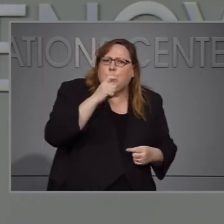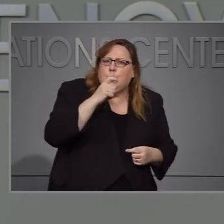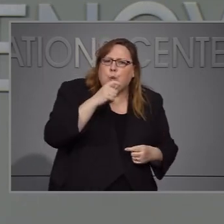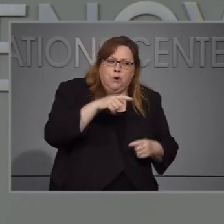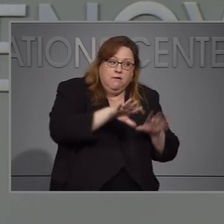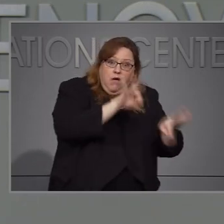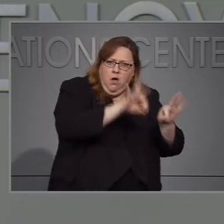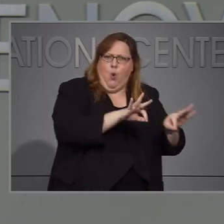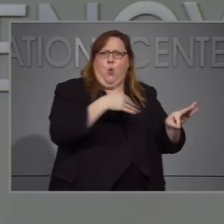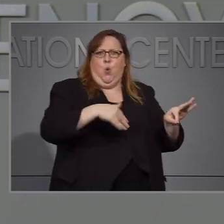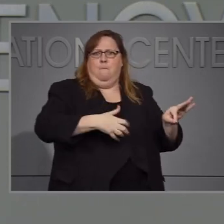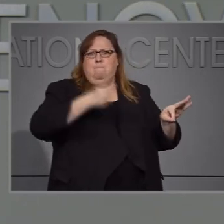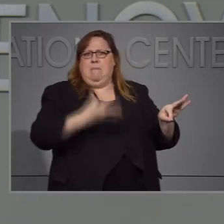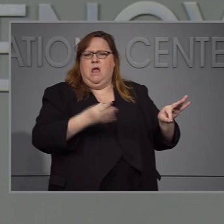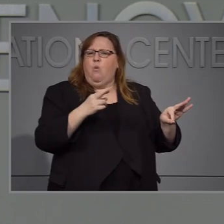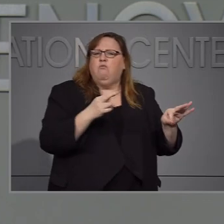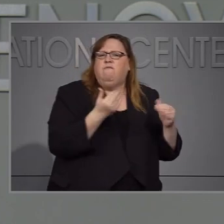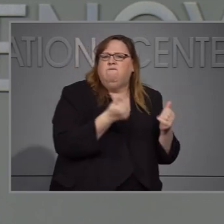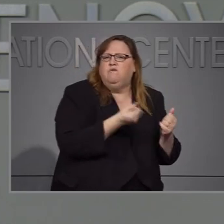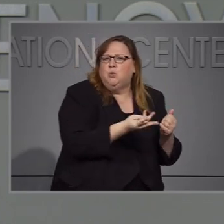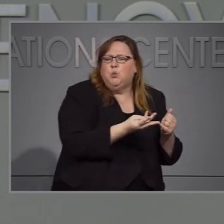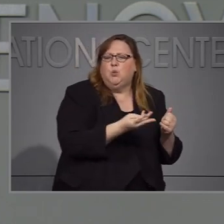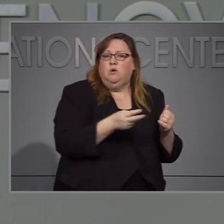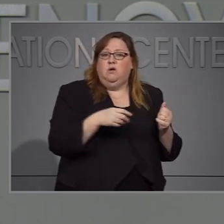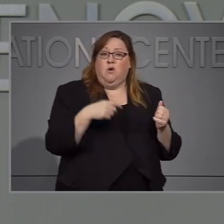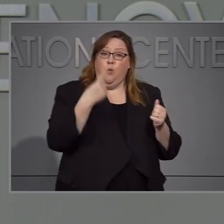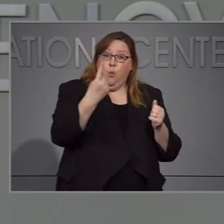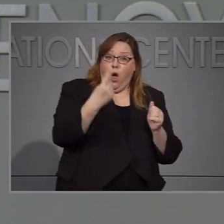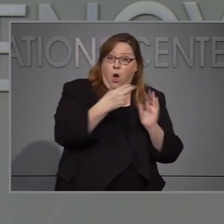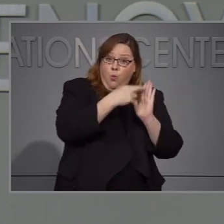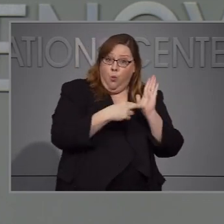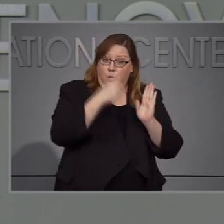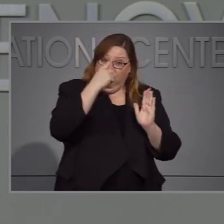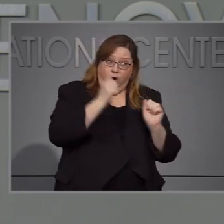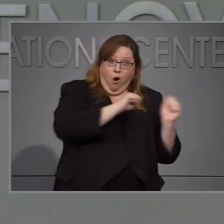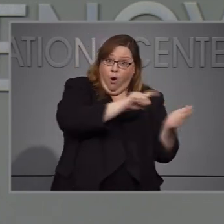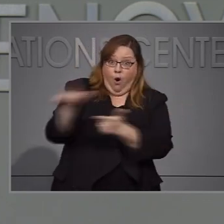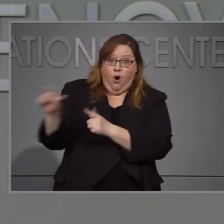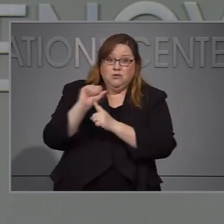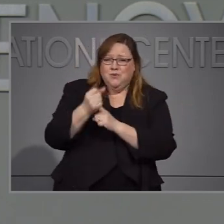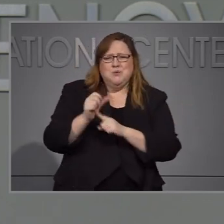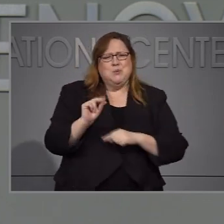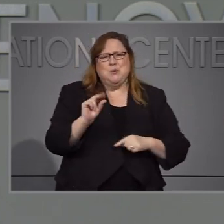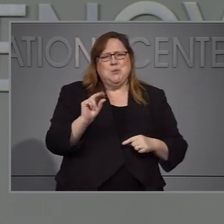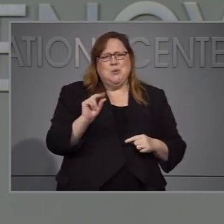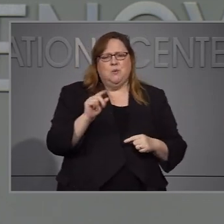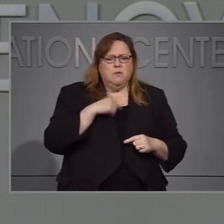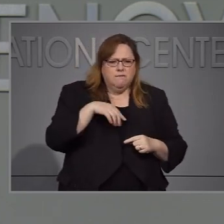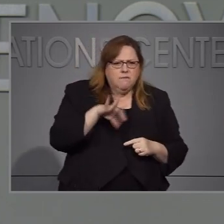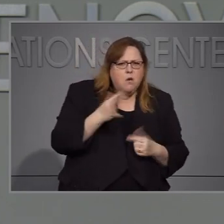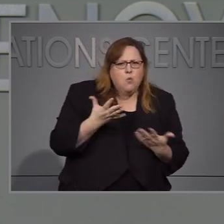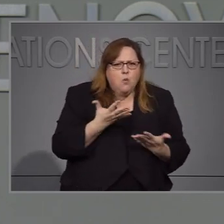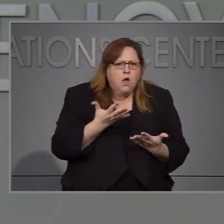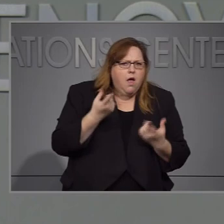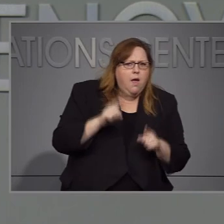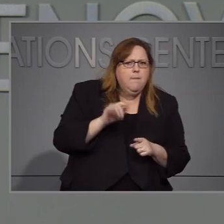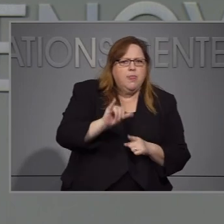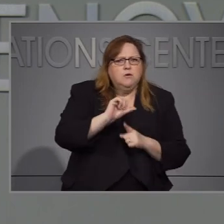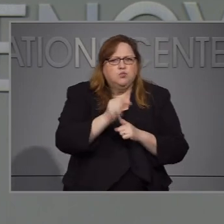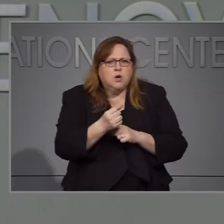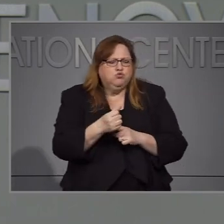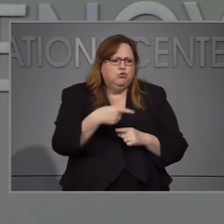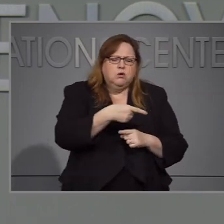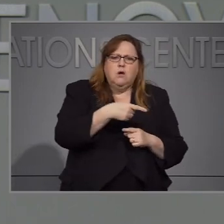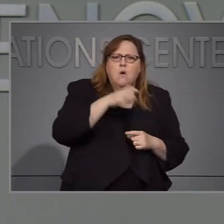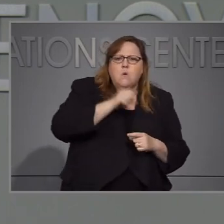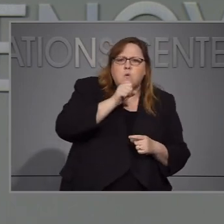So again, we don't want to have a one size fits all. We really do need to tailor to what the situation is, what kind of student,